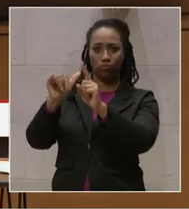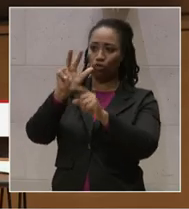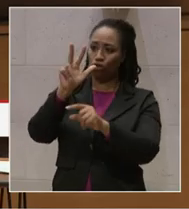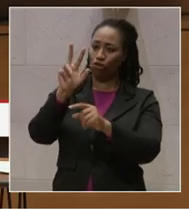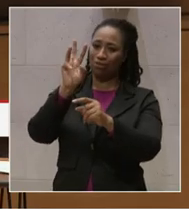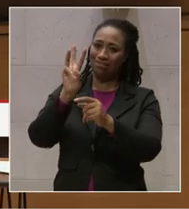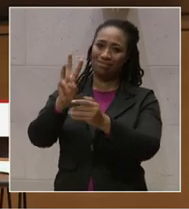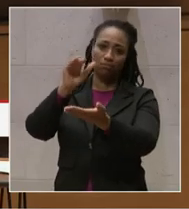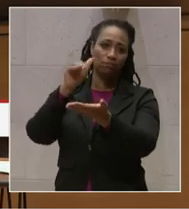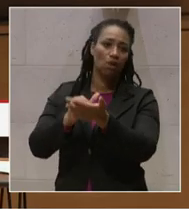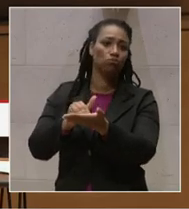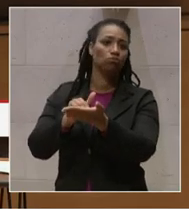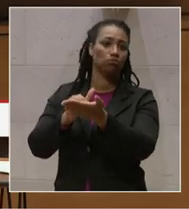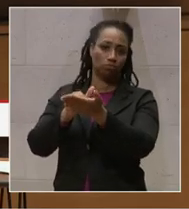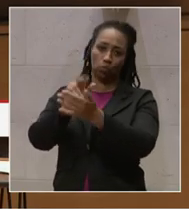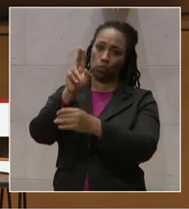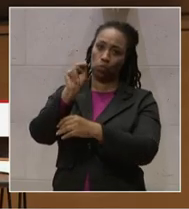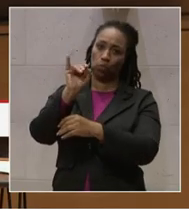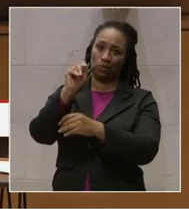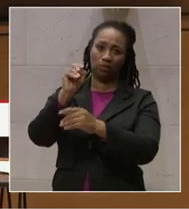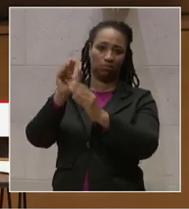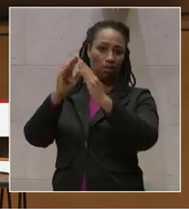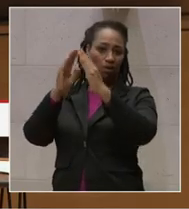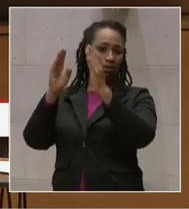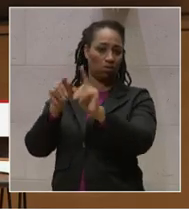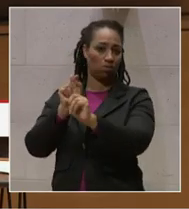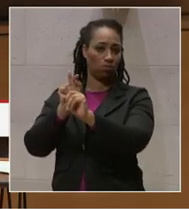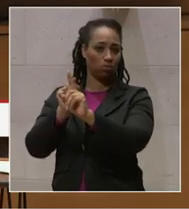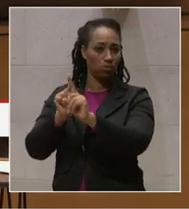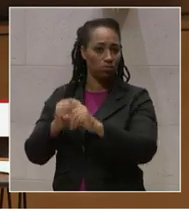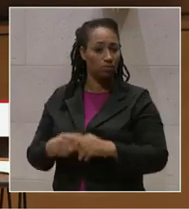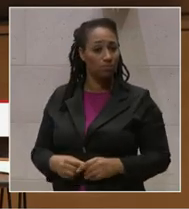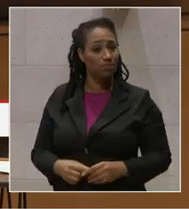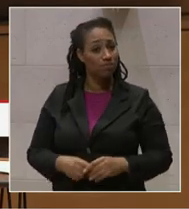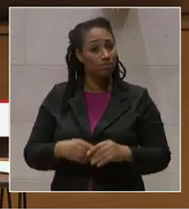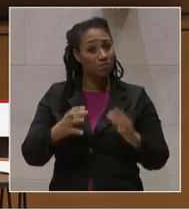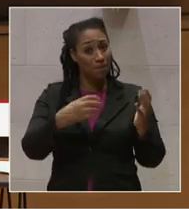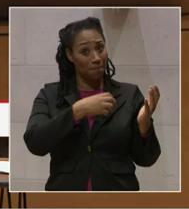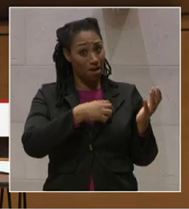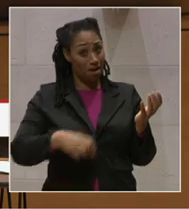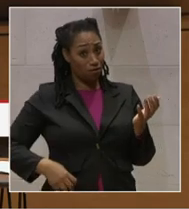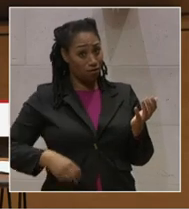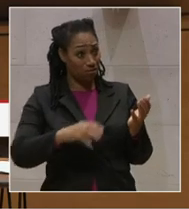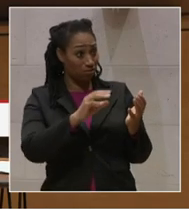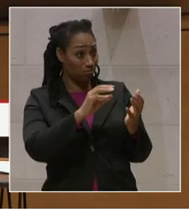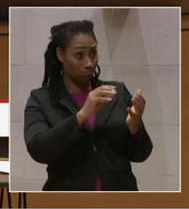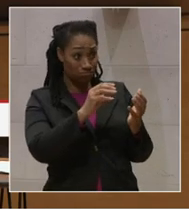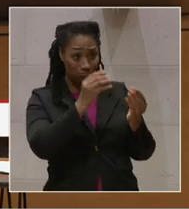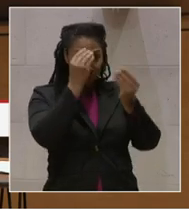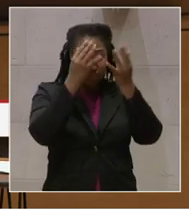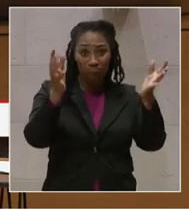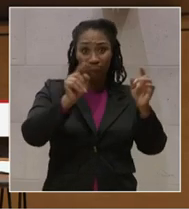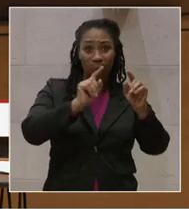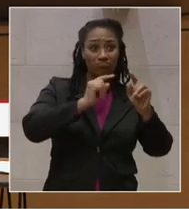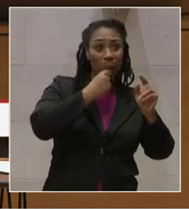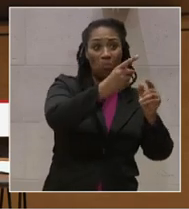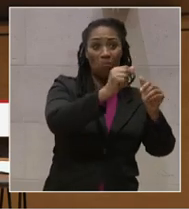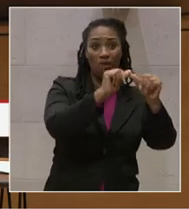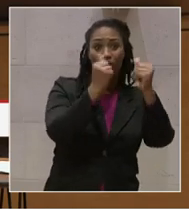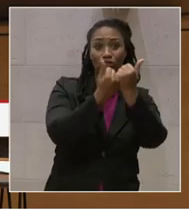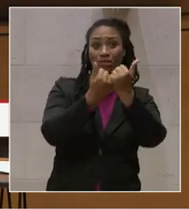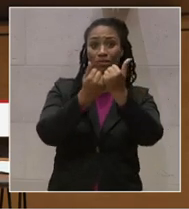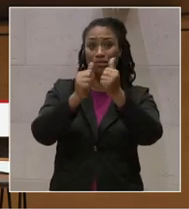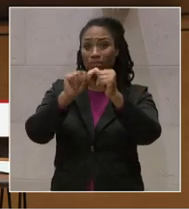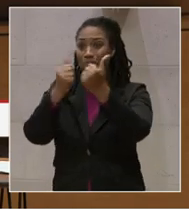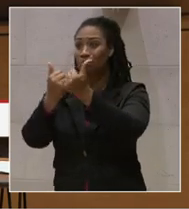order that was issued to all the agencies with clear roles and responsibilities, so that accountability